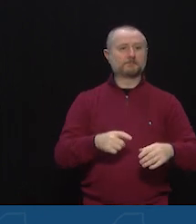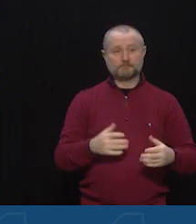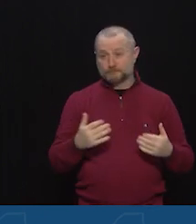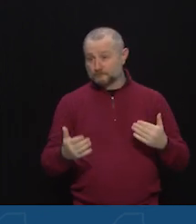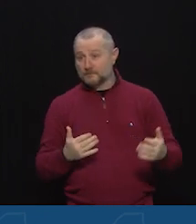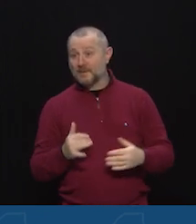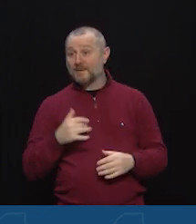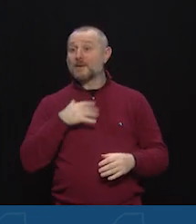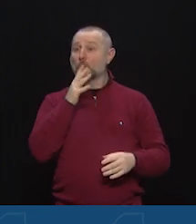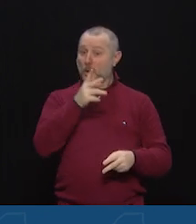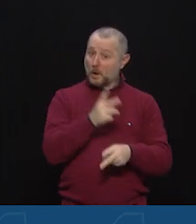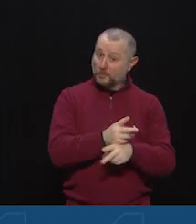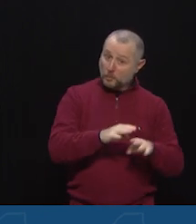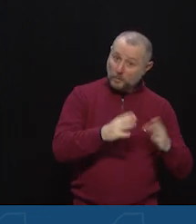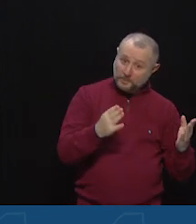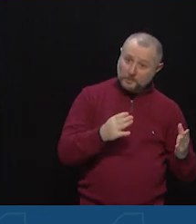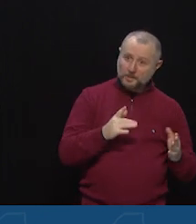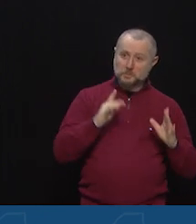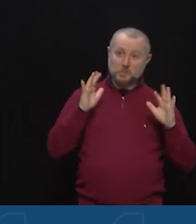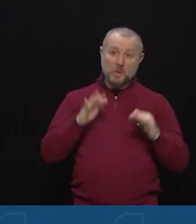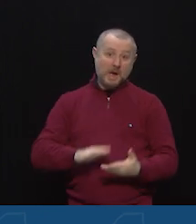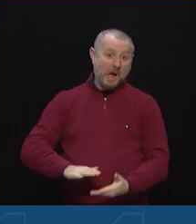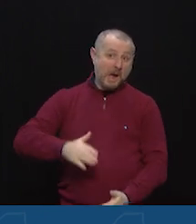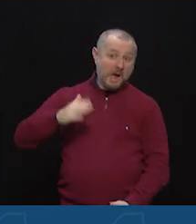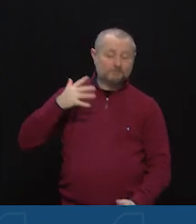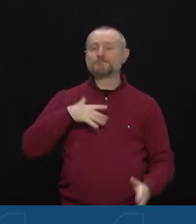as long as they can, so long as they're safe.